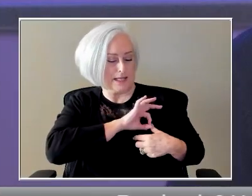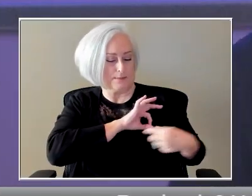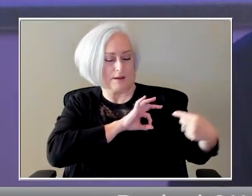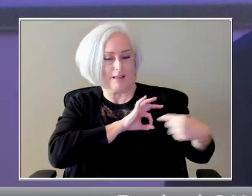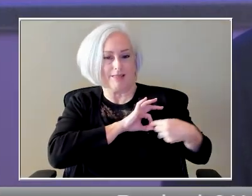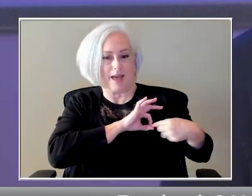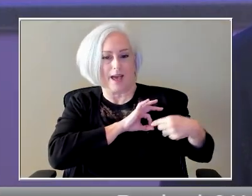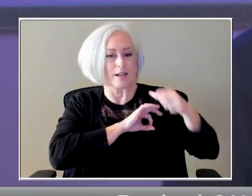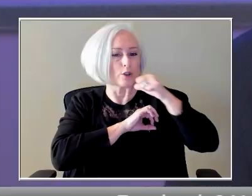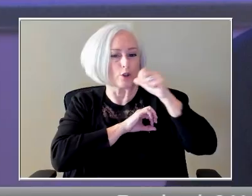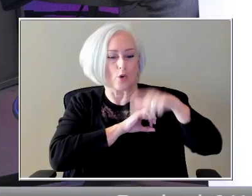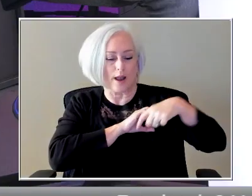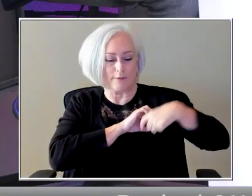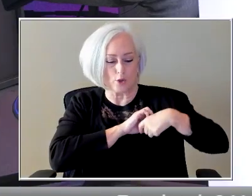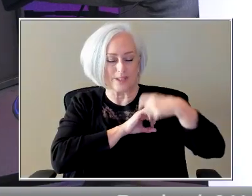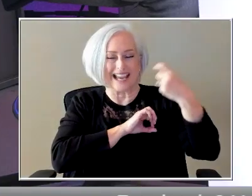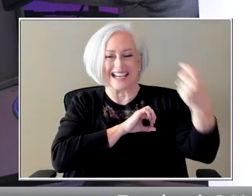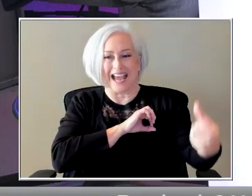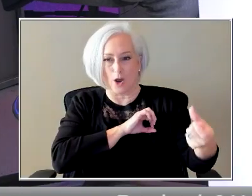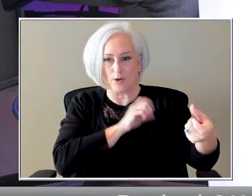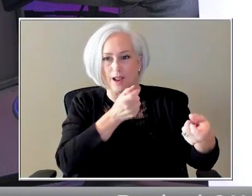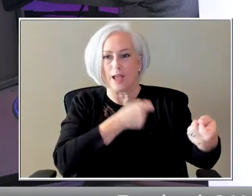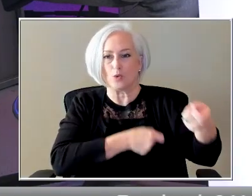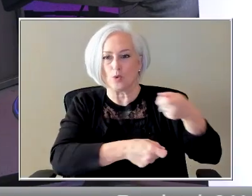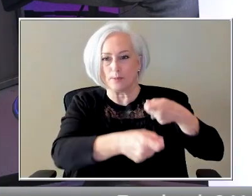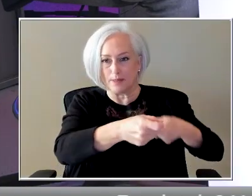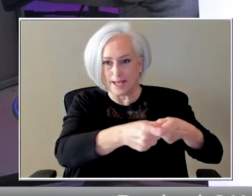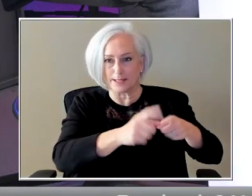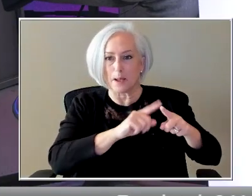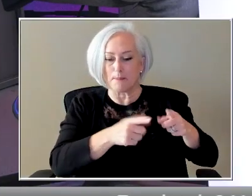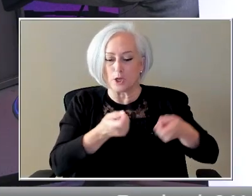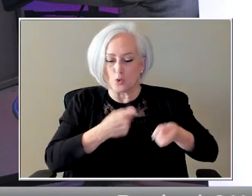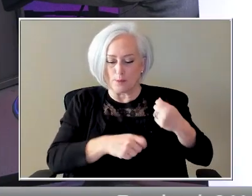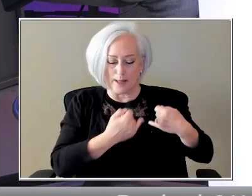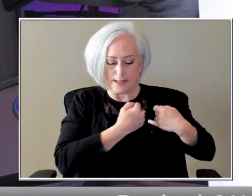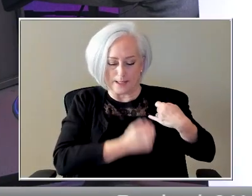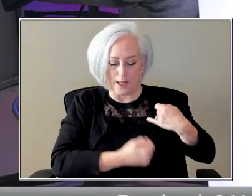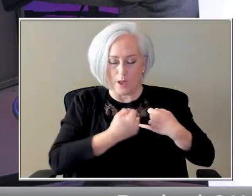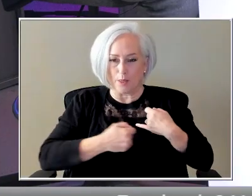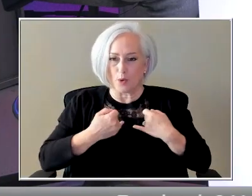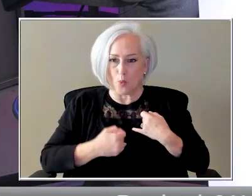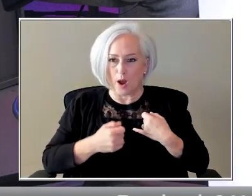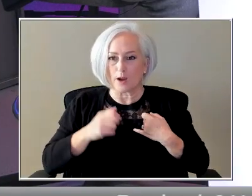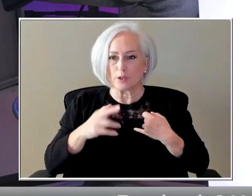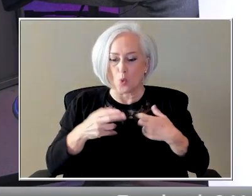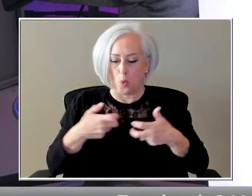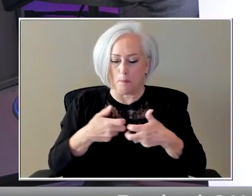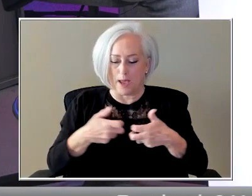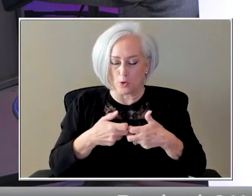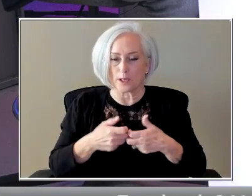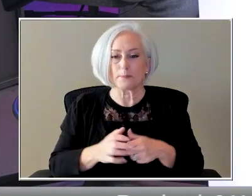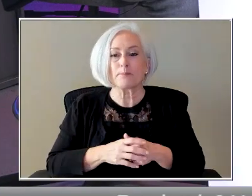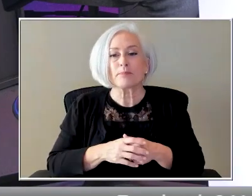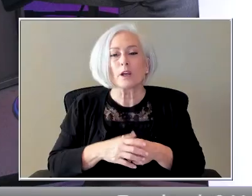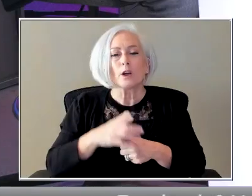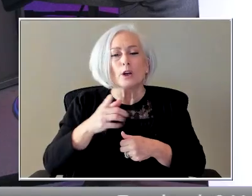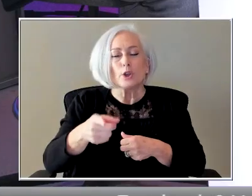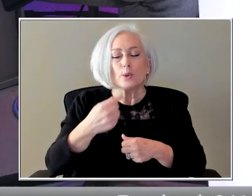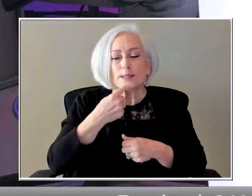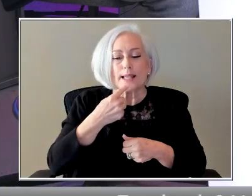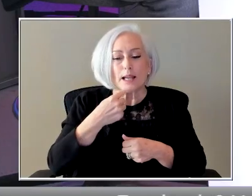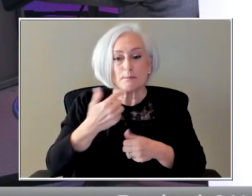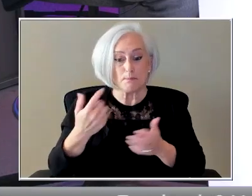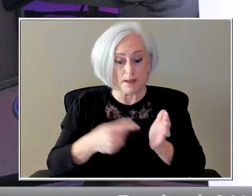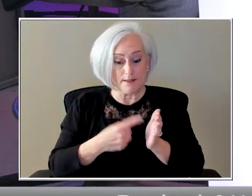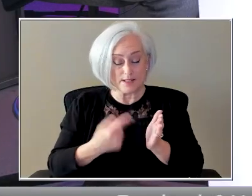very often. Jeremy wants to know, he said he was moved by your comment earlier about your brain getting ahead of your body. How can you tell